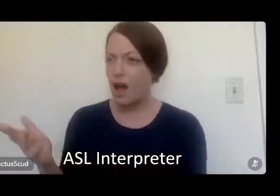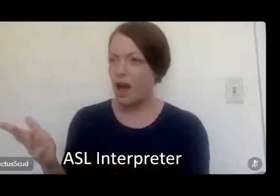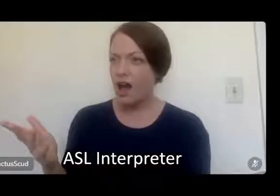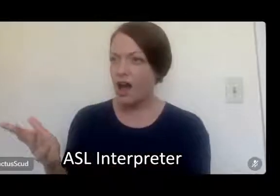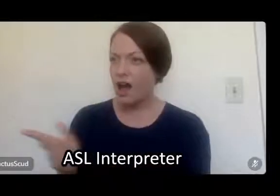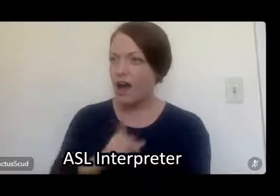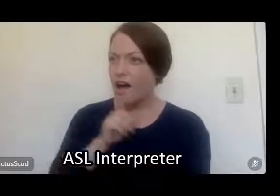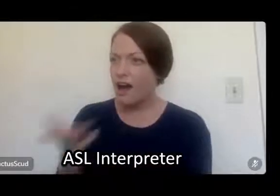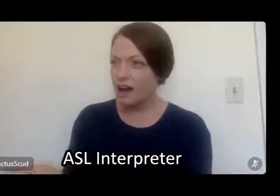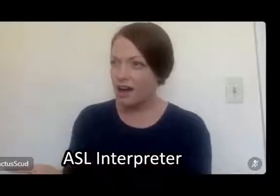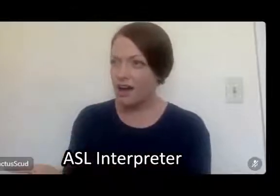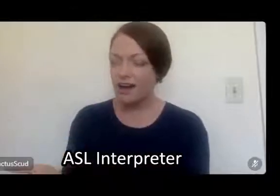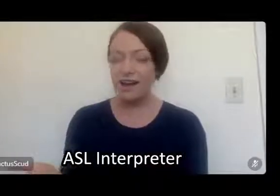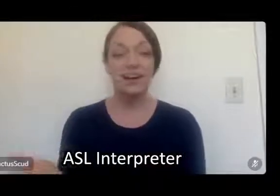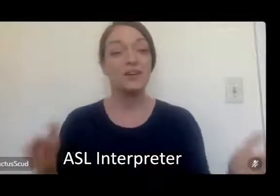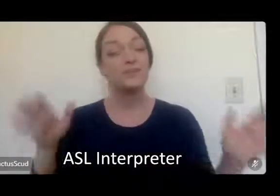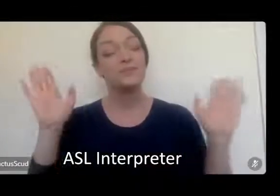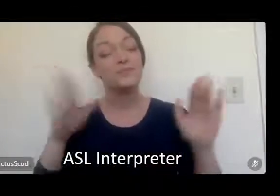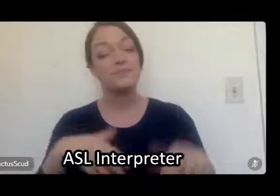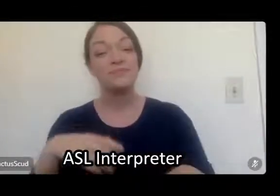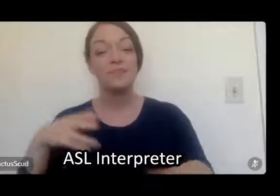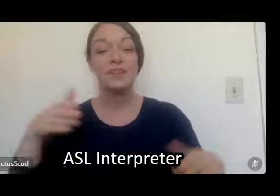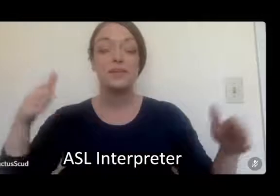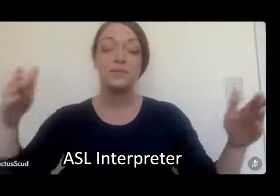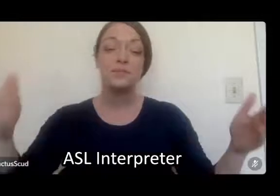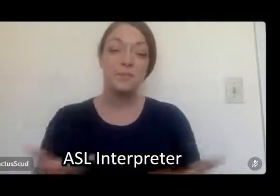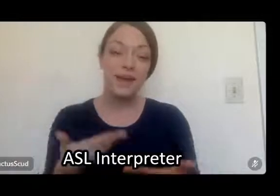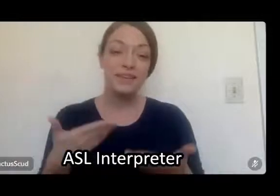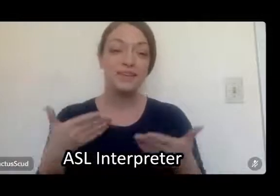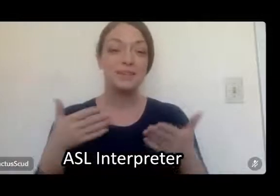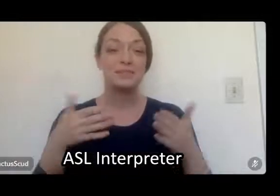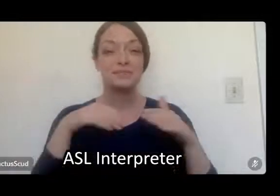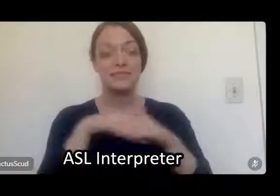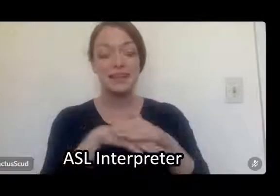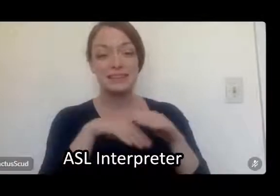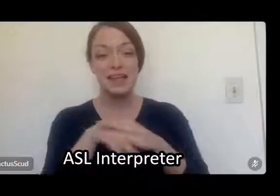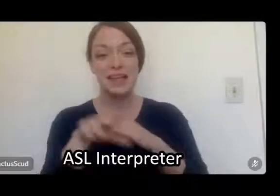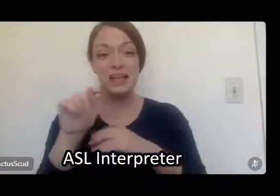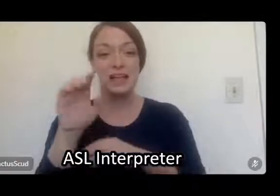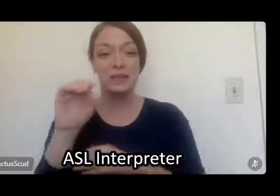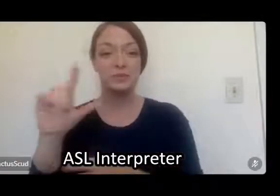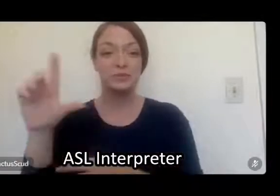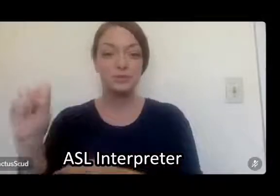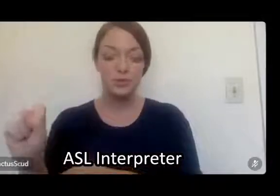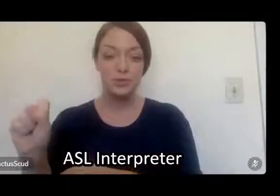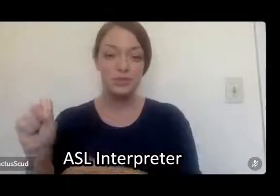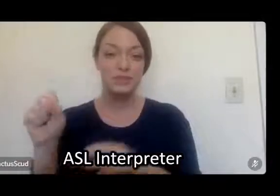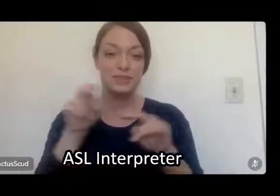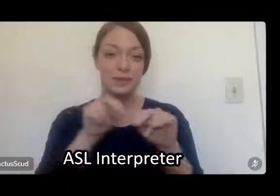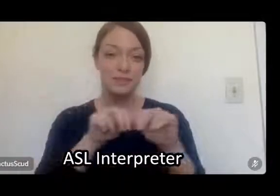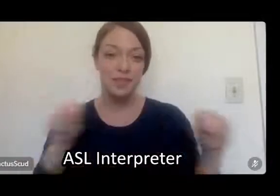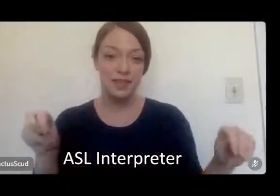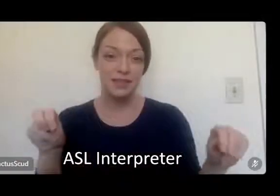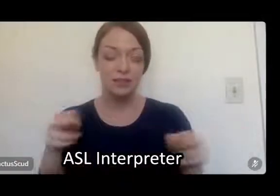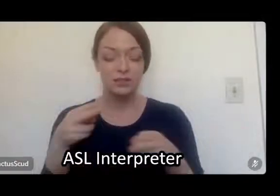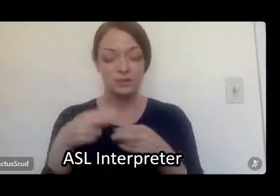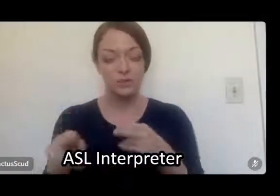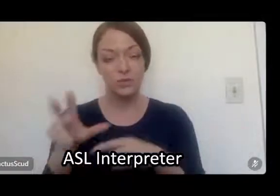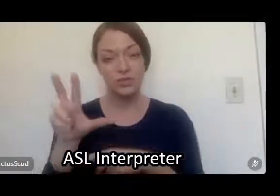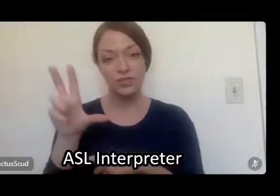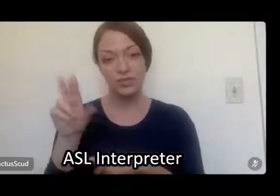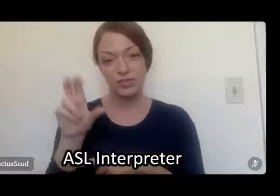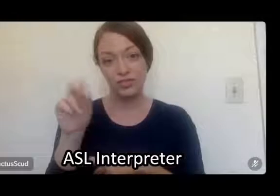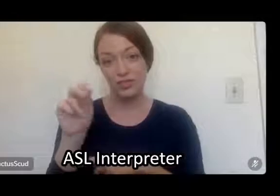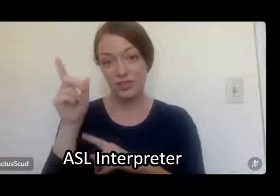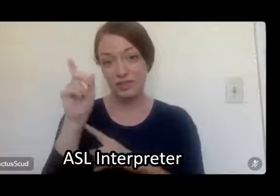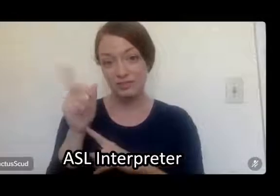Well, welcome to the Accessible Tools panel. We're going to do a brief 30 minutes of speaking. I